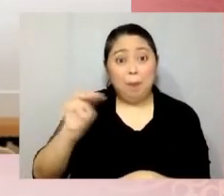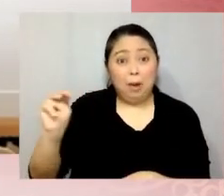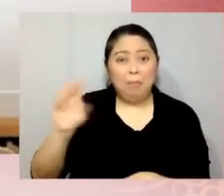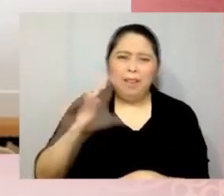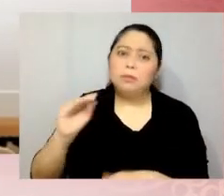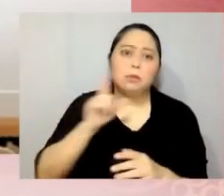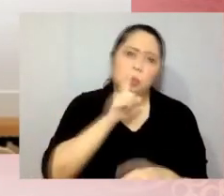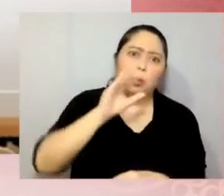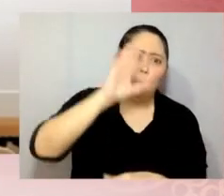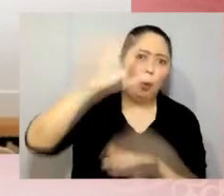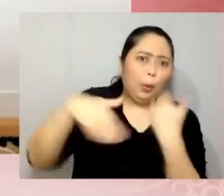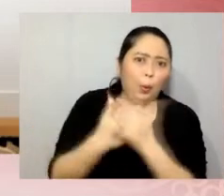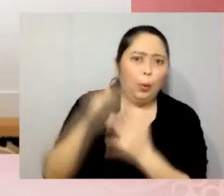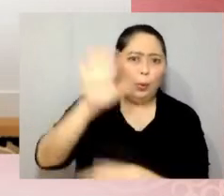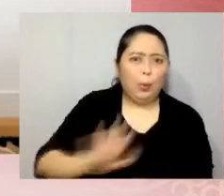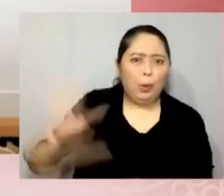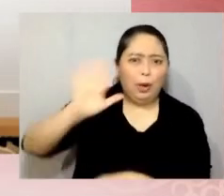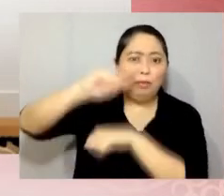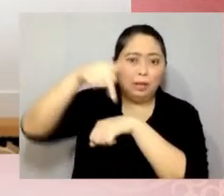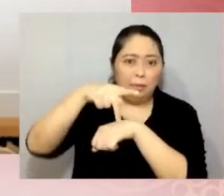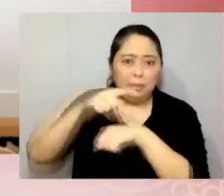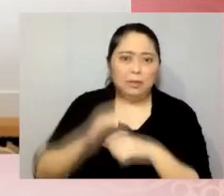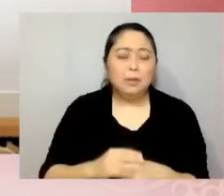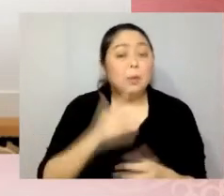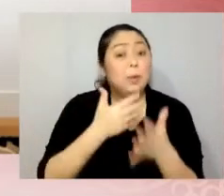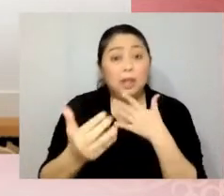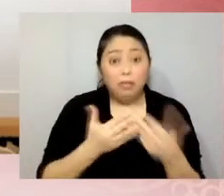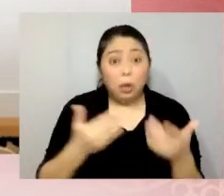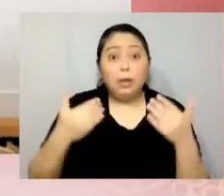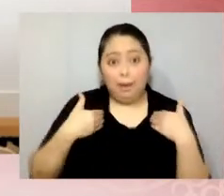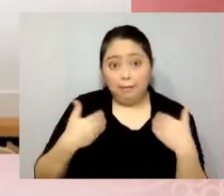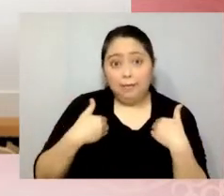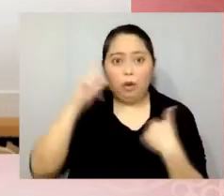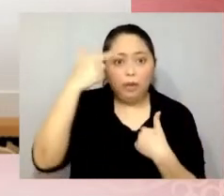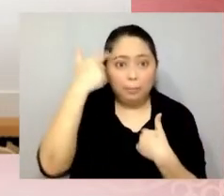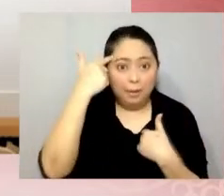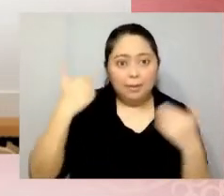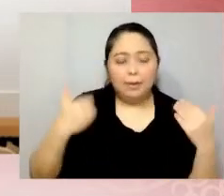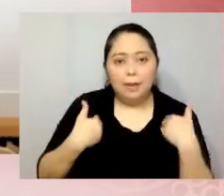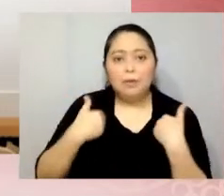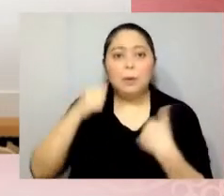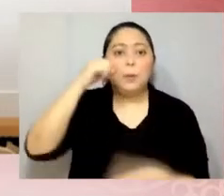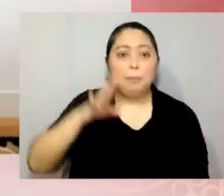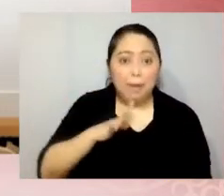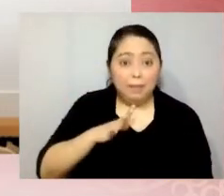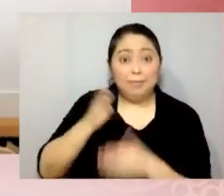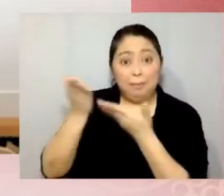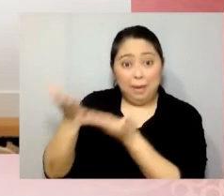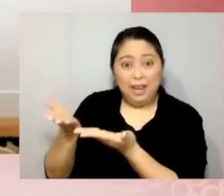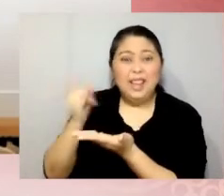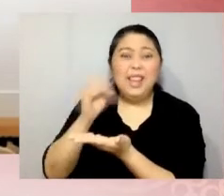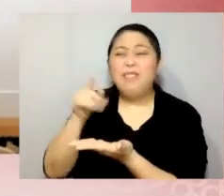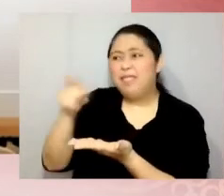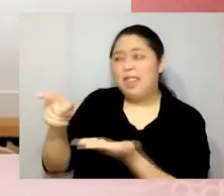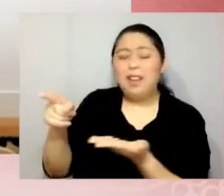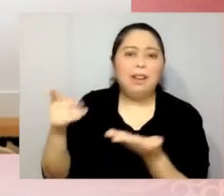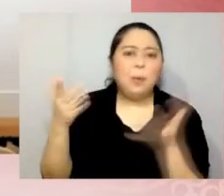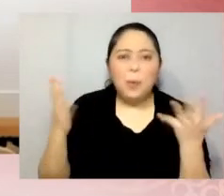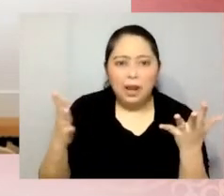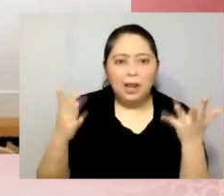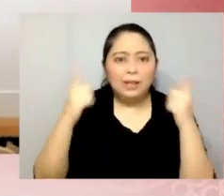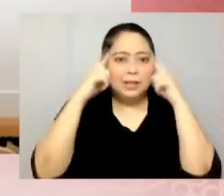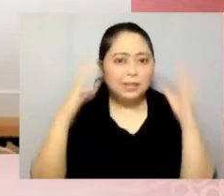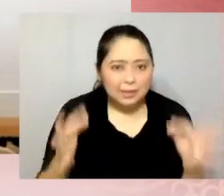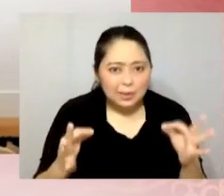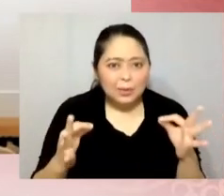country, even if women are there, if they don't have voices, if they're not the ones making the decisions, or if they're just